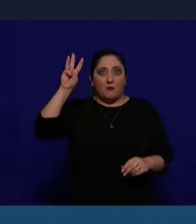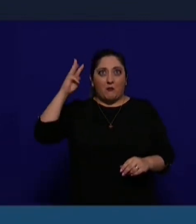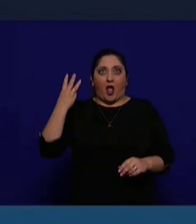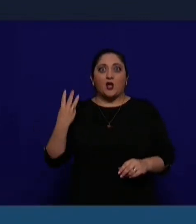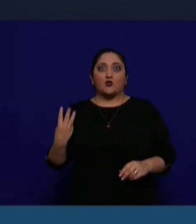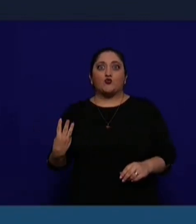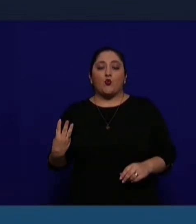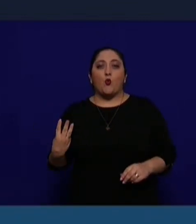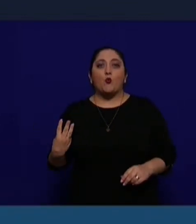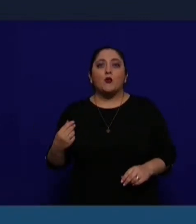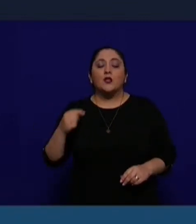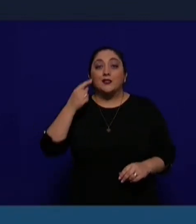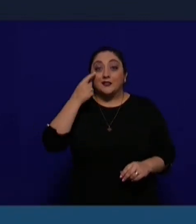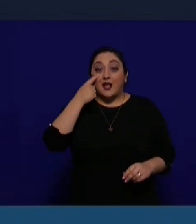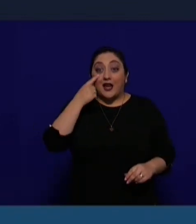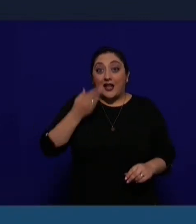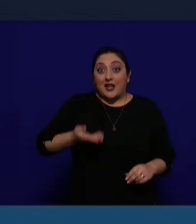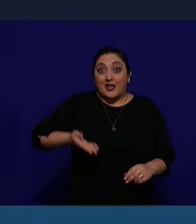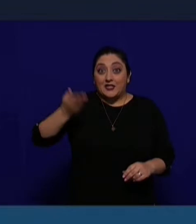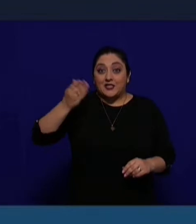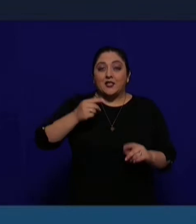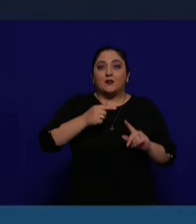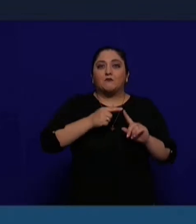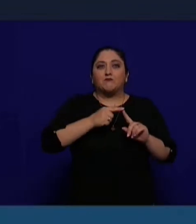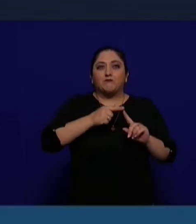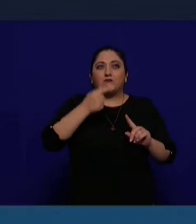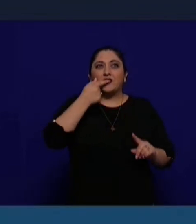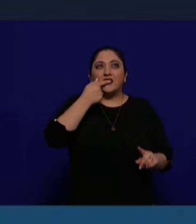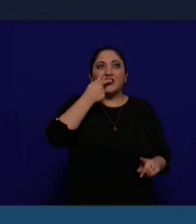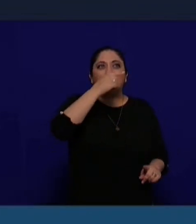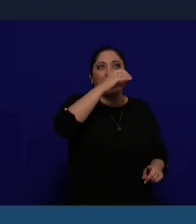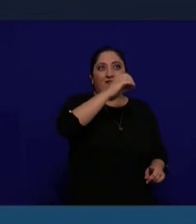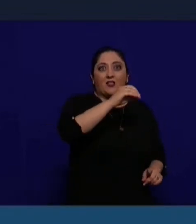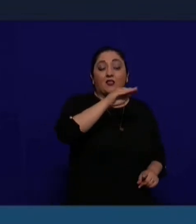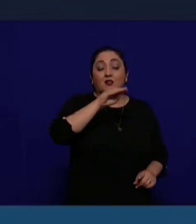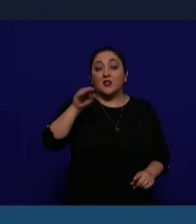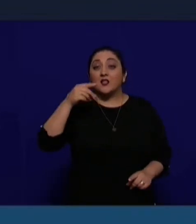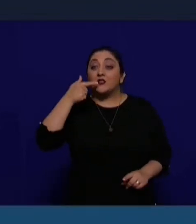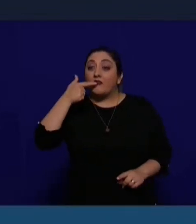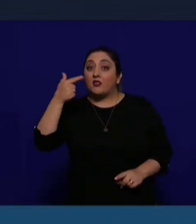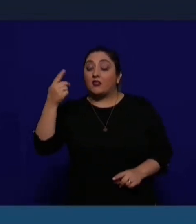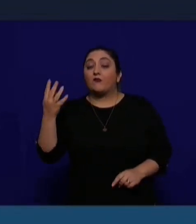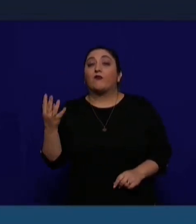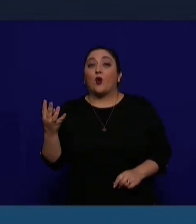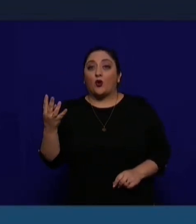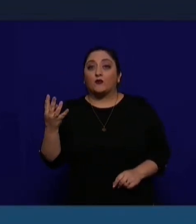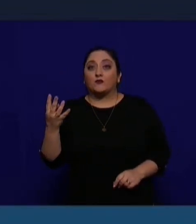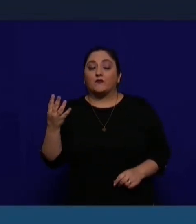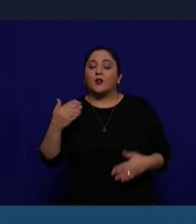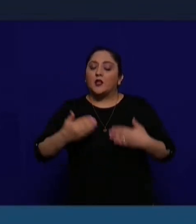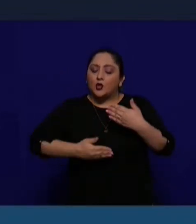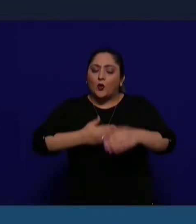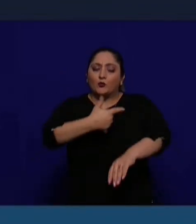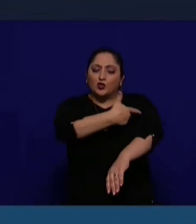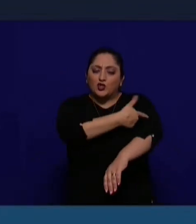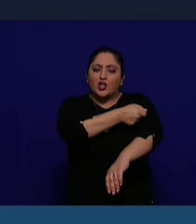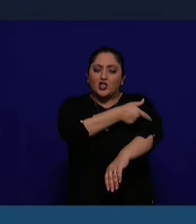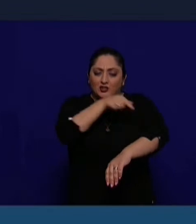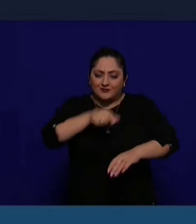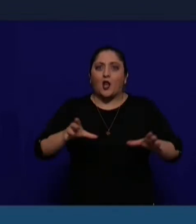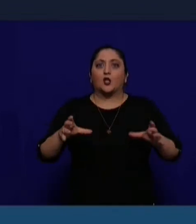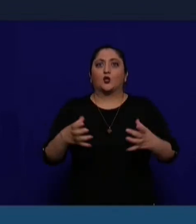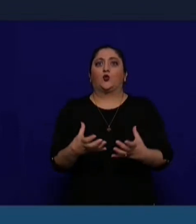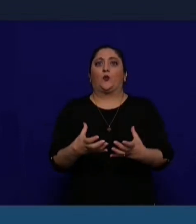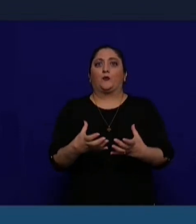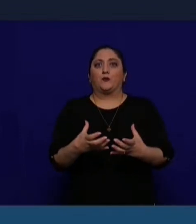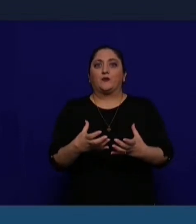x'ġara rajna li l-maġġor parti kienu bejn età bejn 70 u 74 sena. U kif aħna nibqgħu għaddejjin bit-tilqim ta' dan il-grupp ukoll nibdew naraw